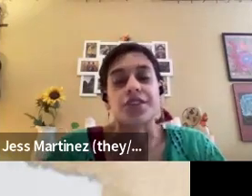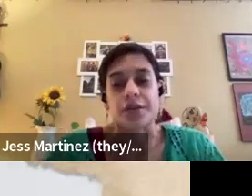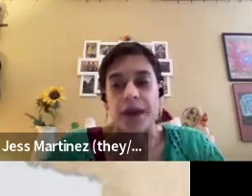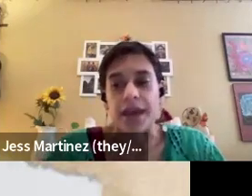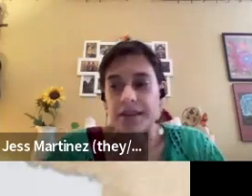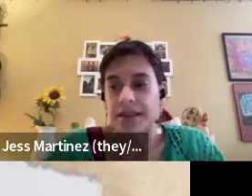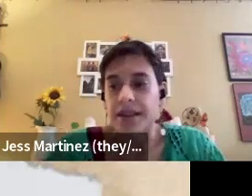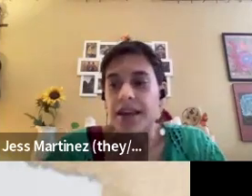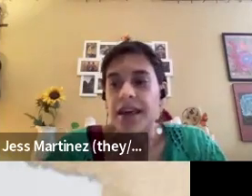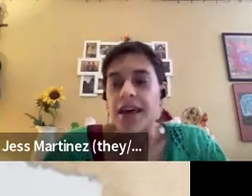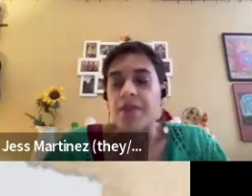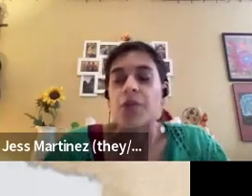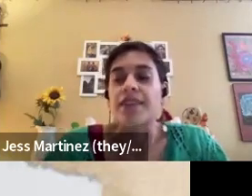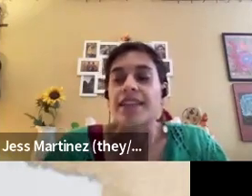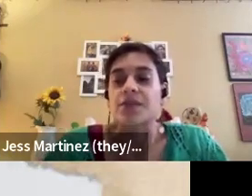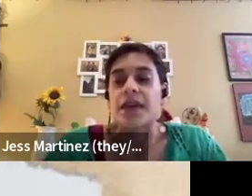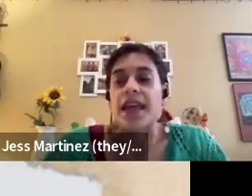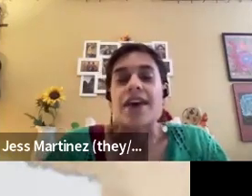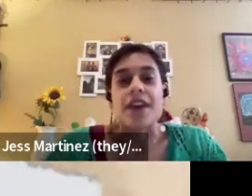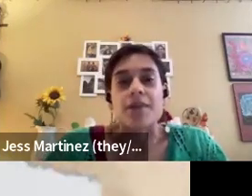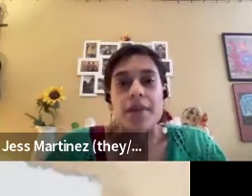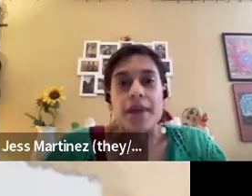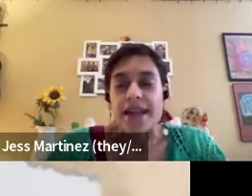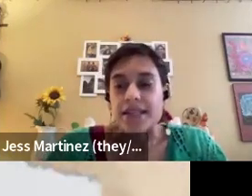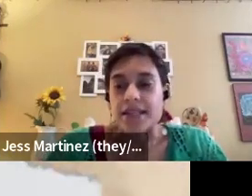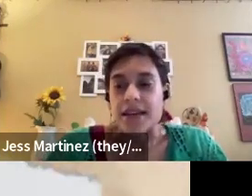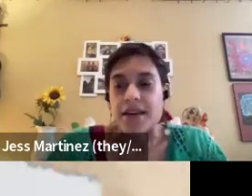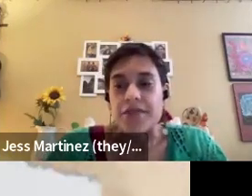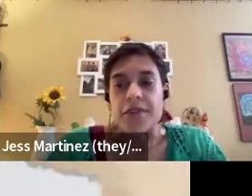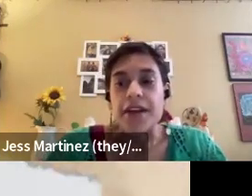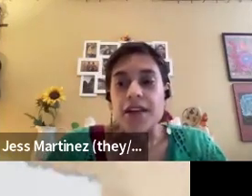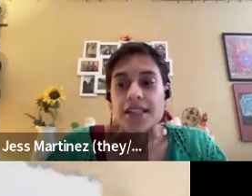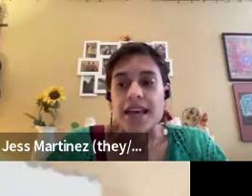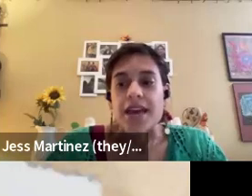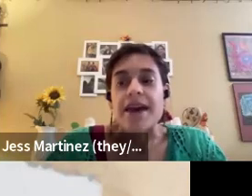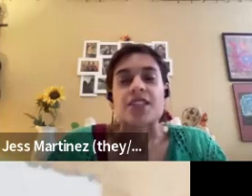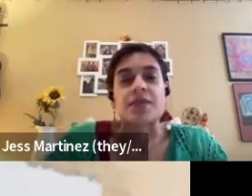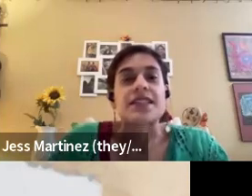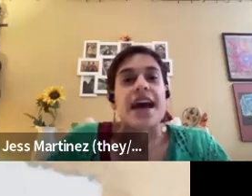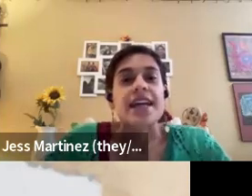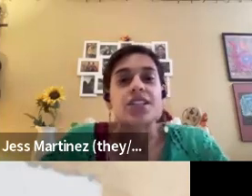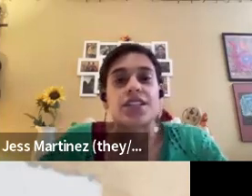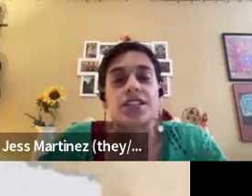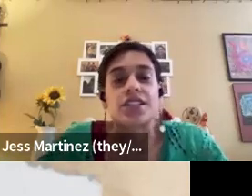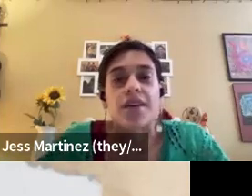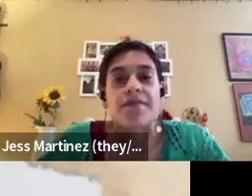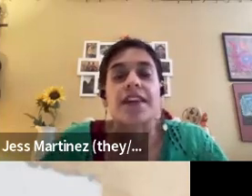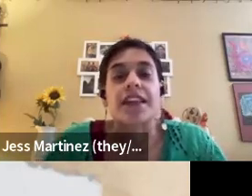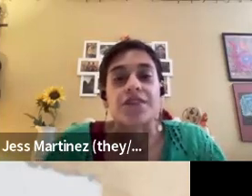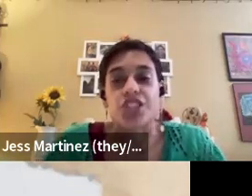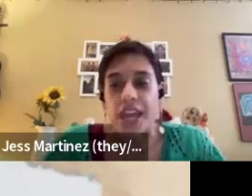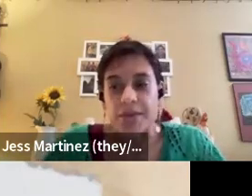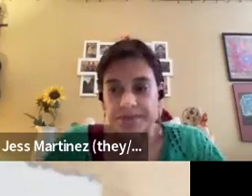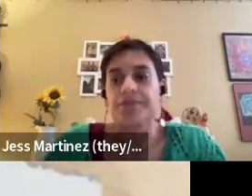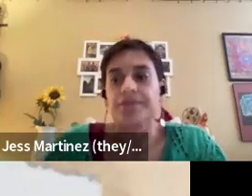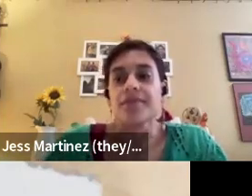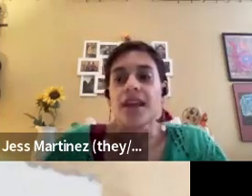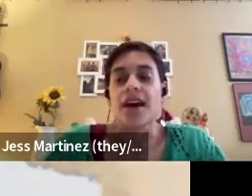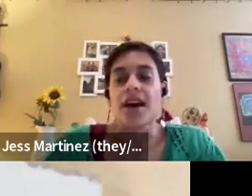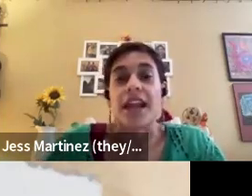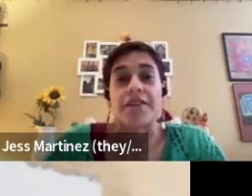that looks a certain way. But one that's been heavy on my mind for a very long time has been tied to this feeling of